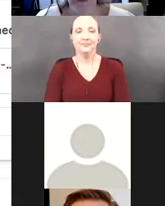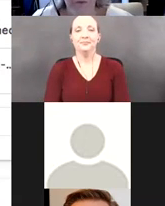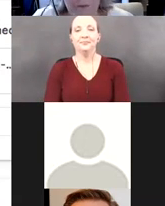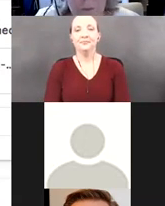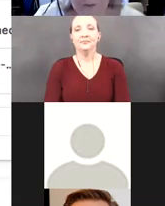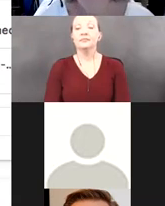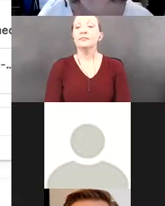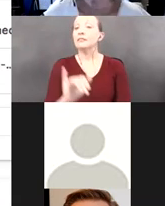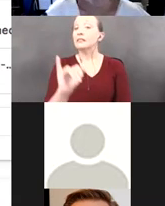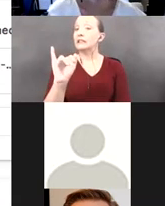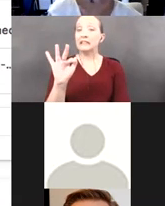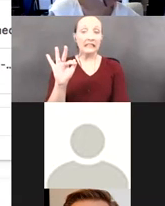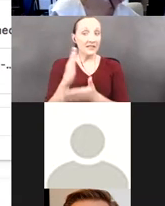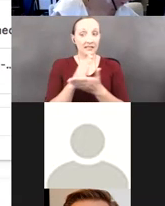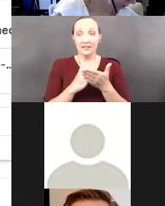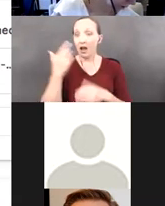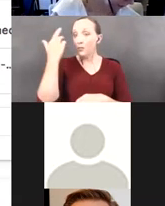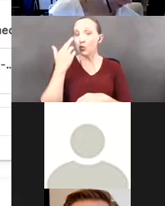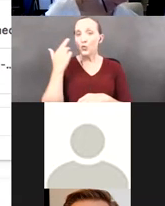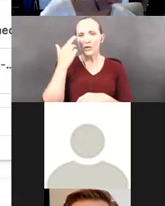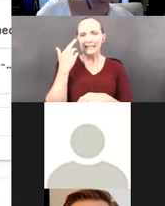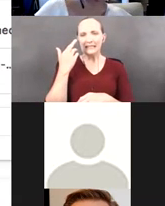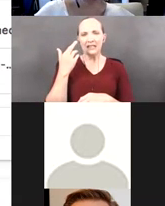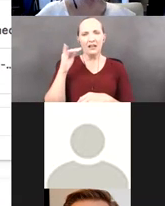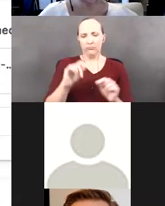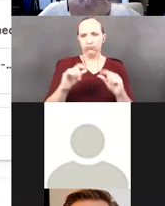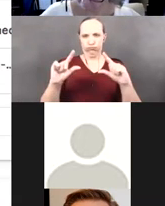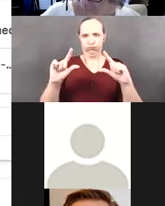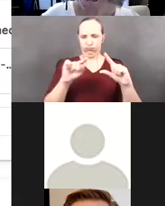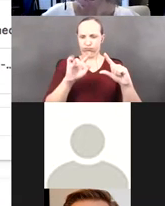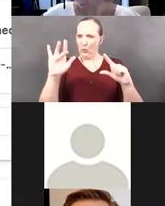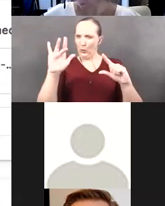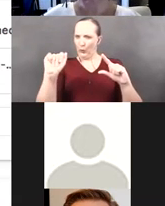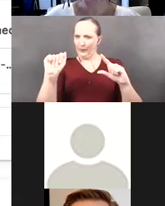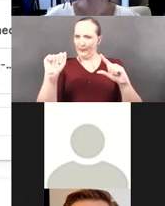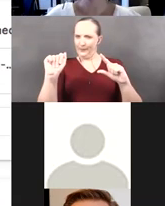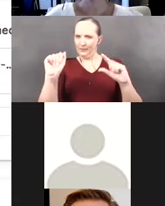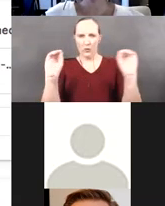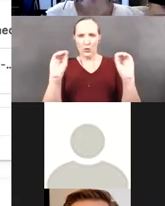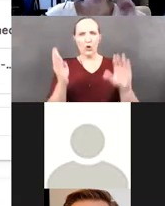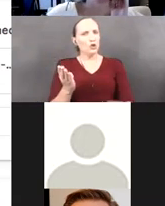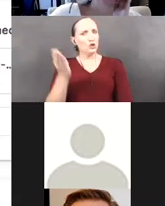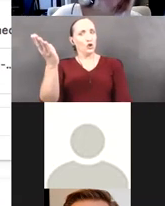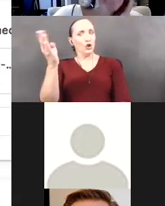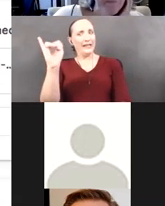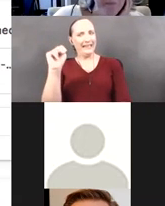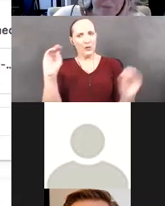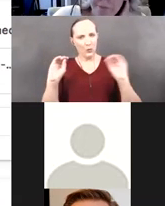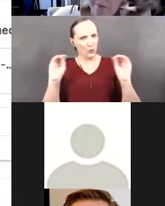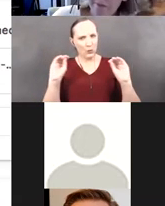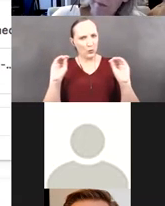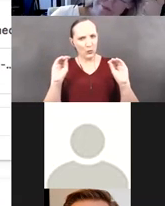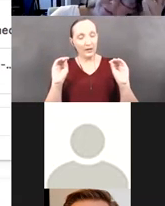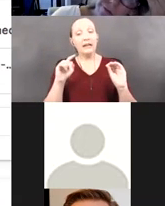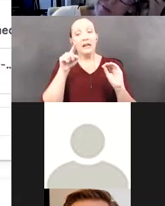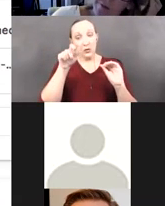If for some reason the Turn Si por In alguna button does not razón el appear on the botón de Turn screen In when no your child is aparece in en la Cami, pantalla cuando su your hijo está child en can Cami,